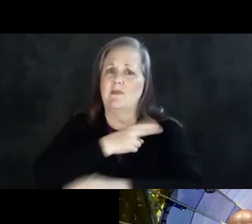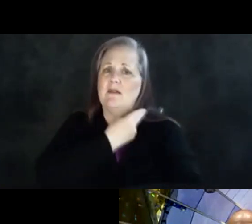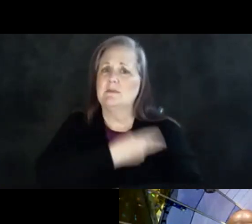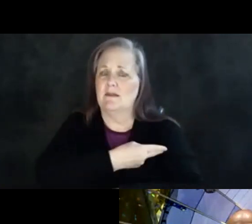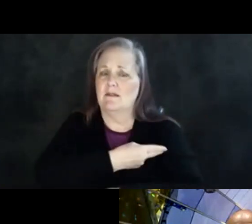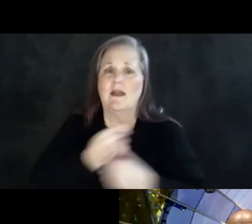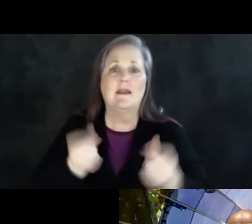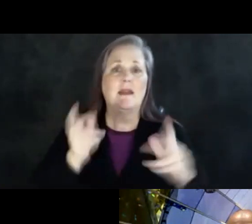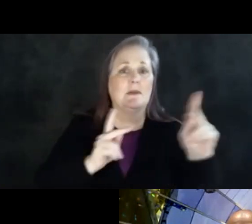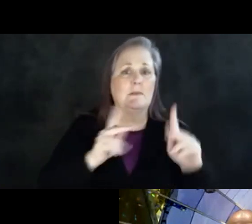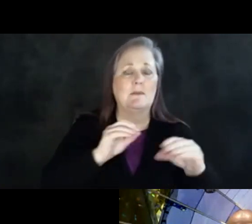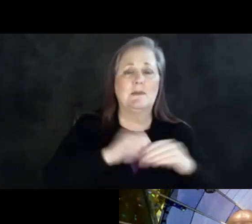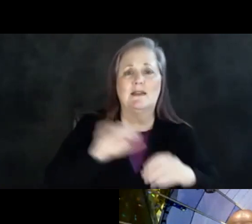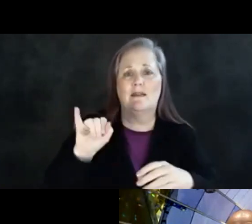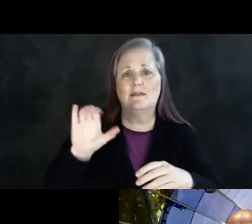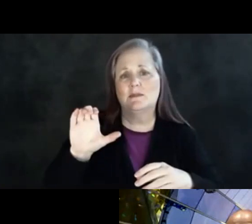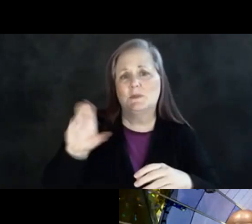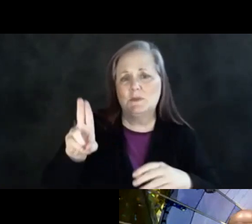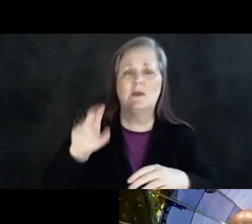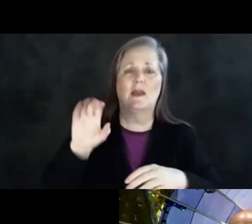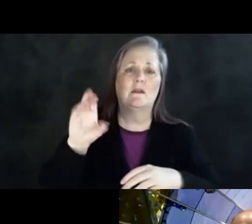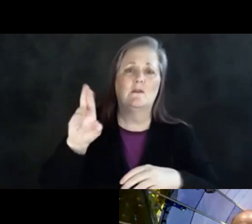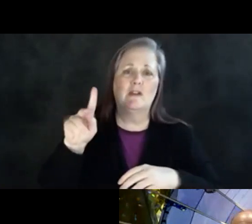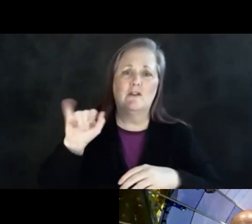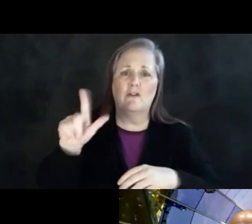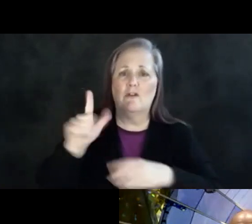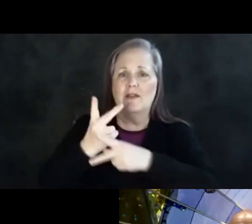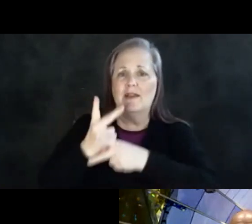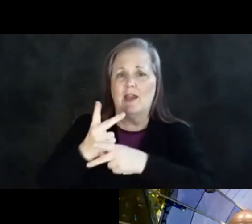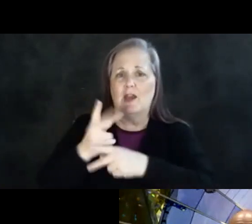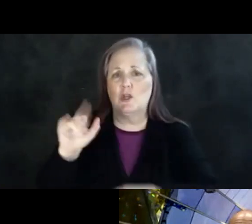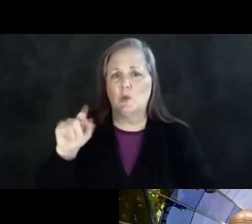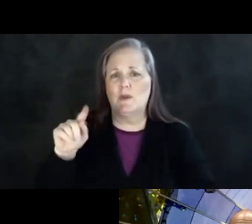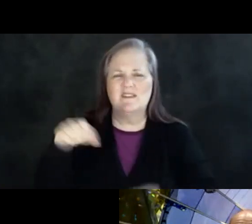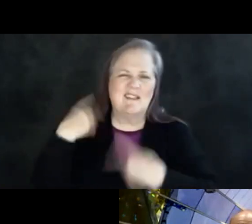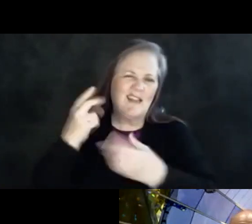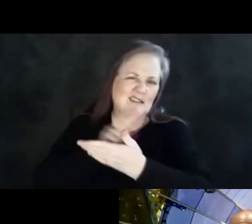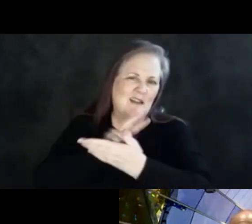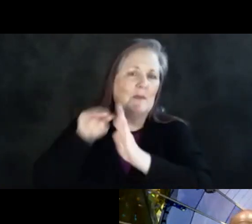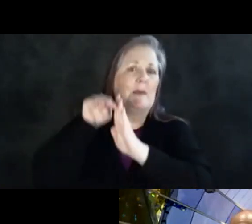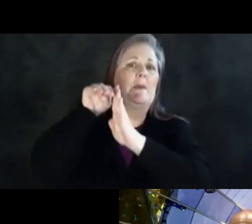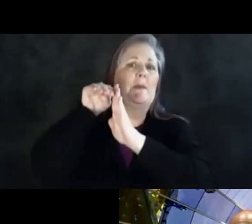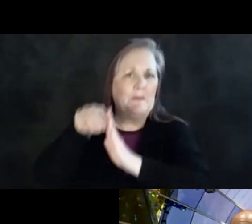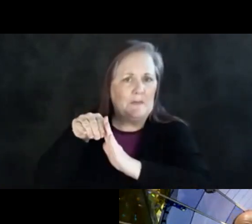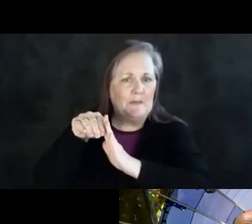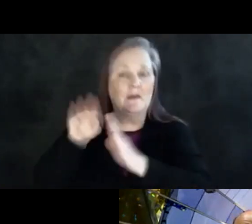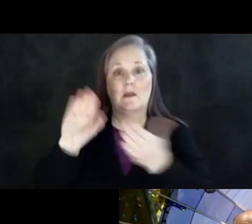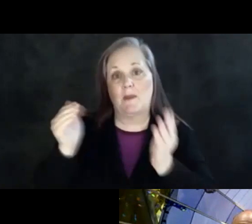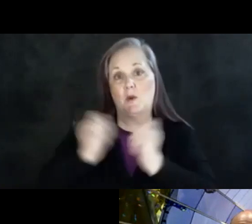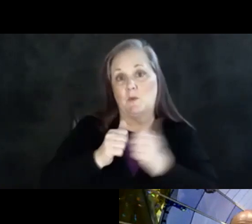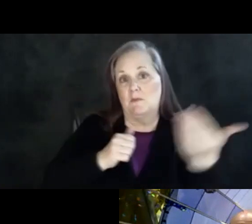number of patients in critical care units over the last couple of weeks compared to where we were.